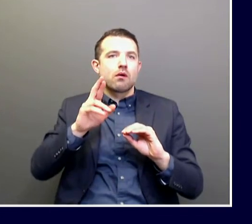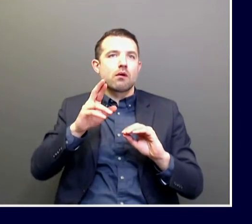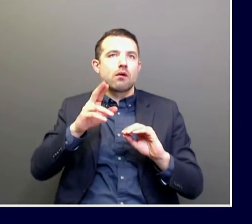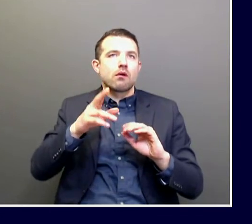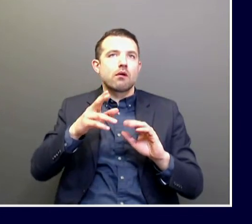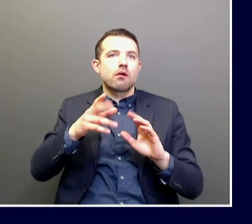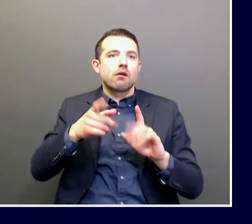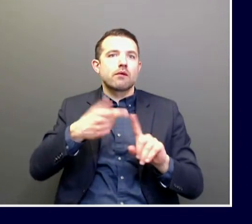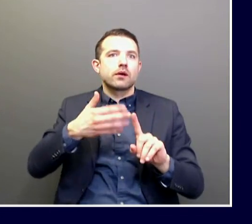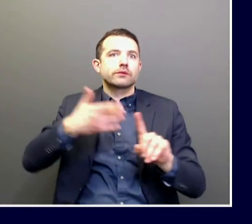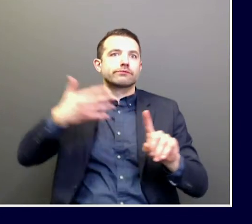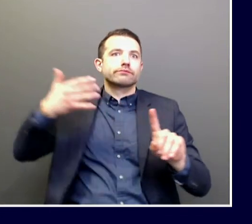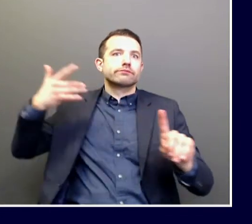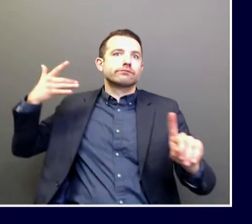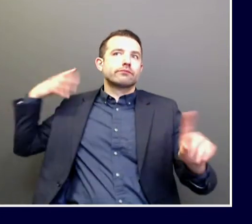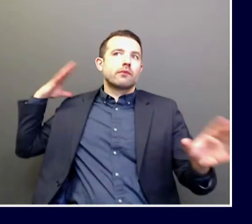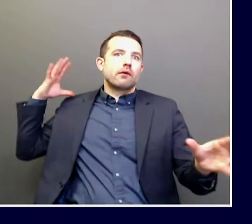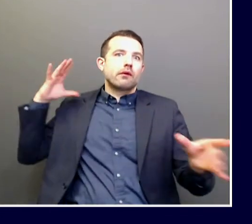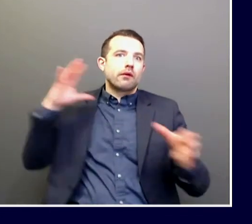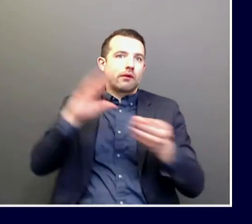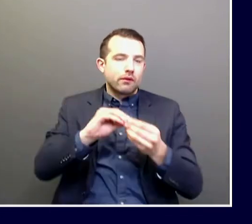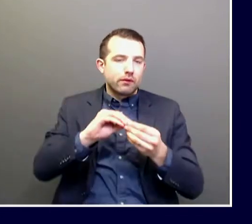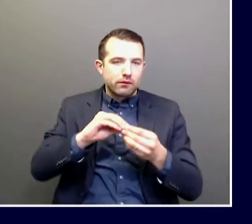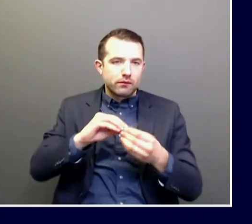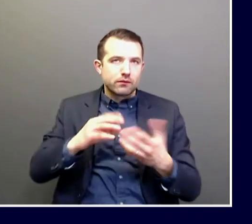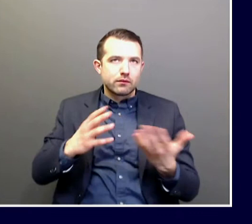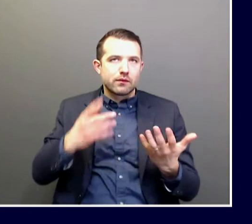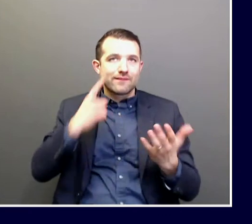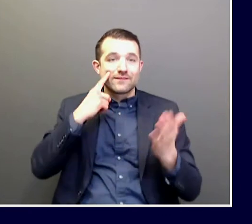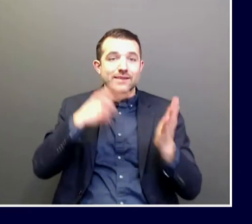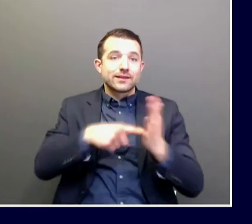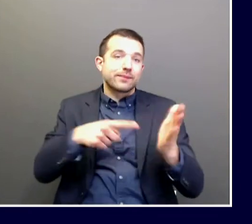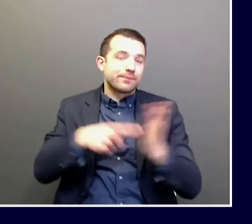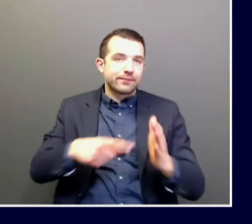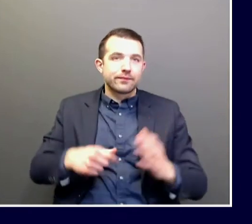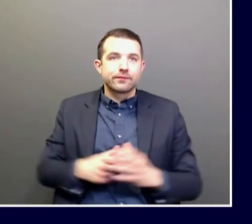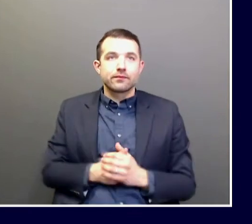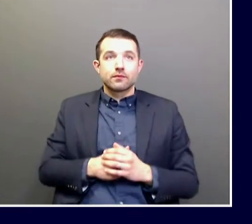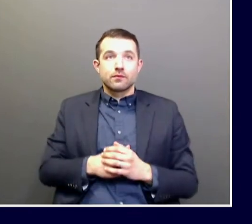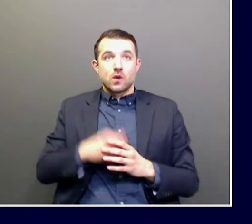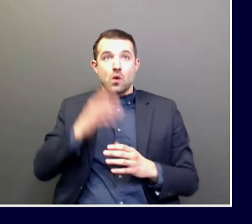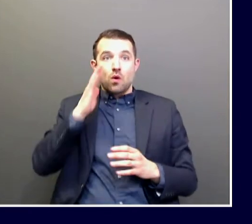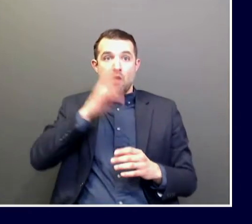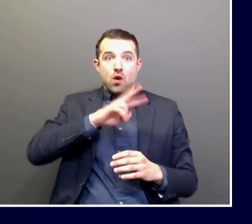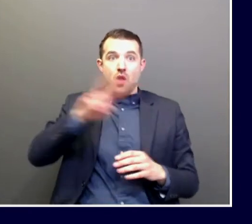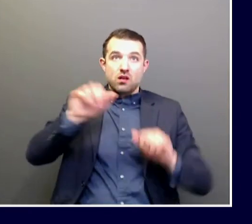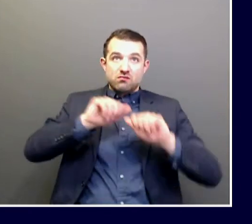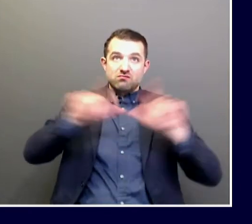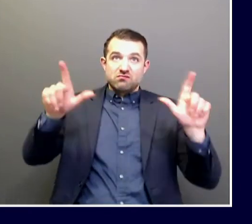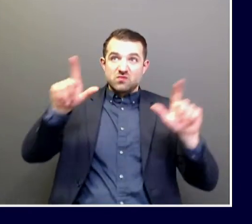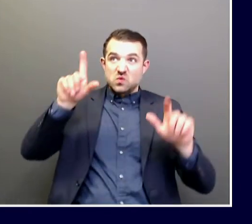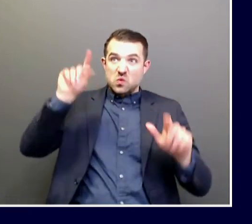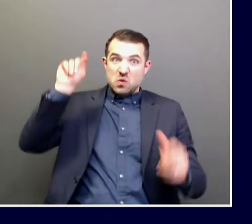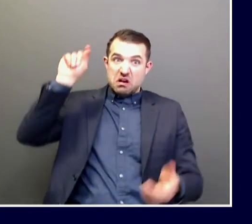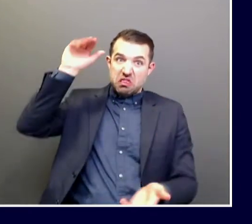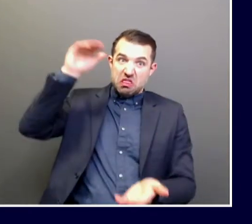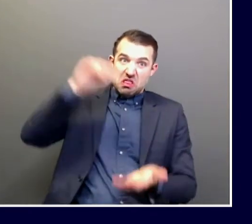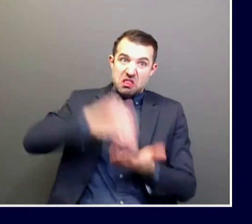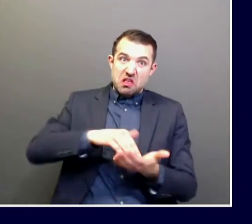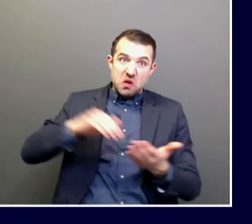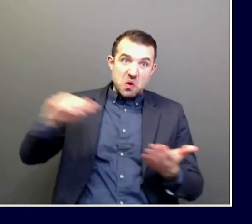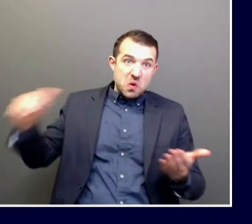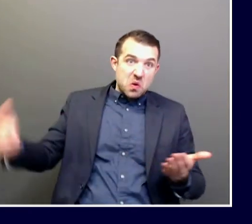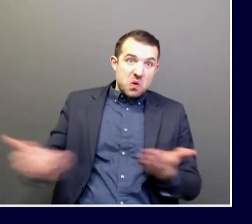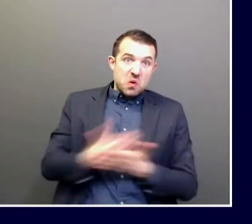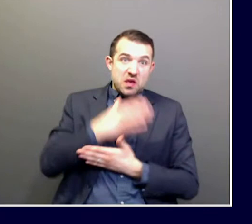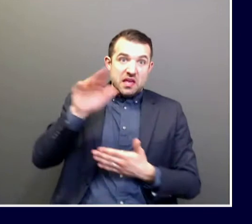just wondering if there will be a time we'll be able to retrospectively look back and be able to, through case count, see the curve up